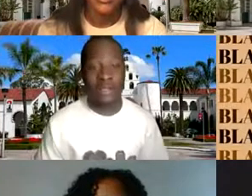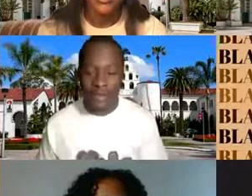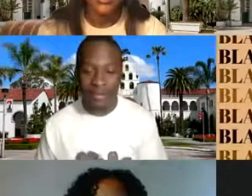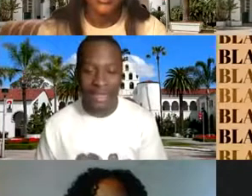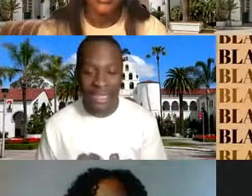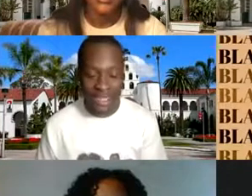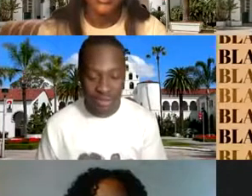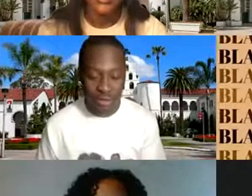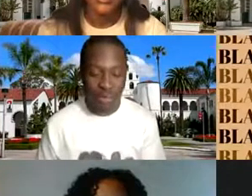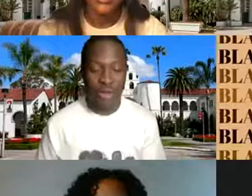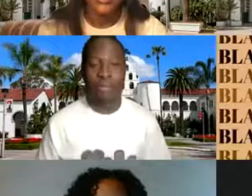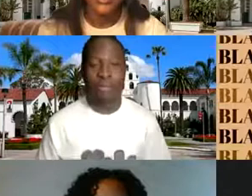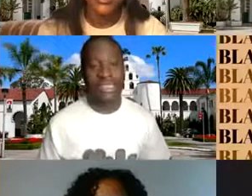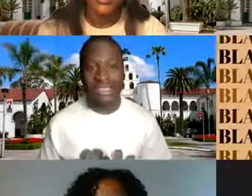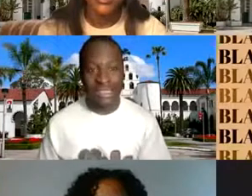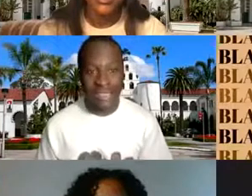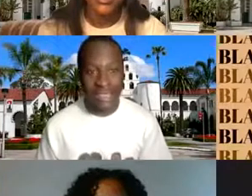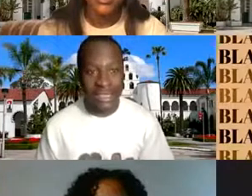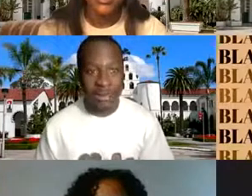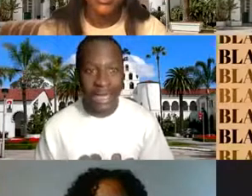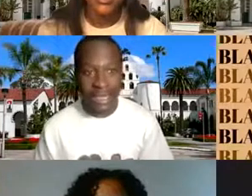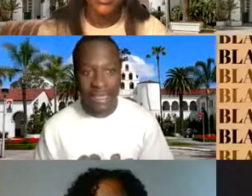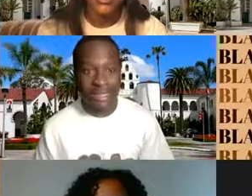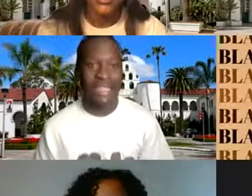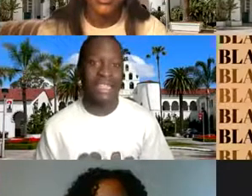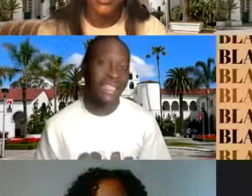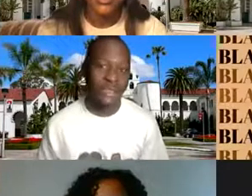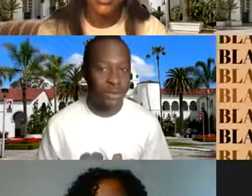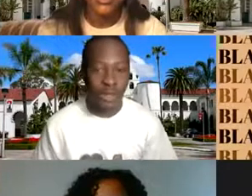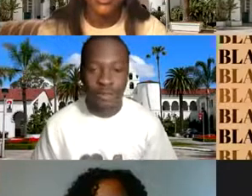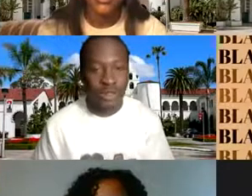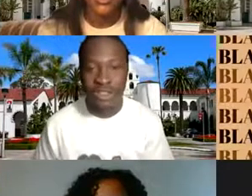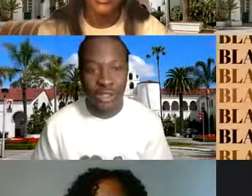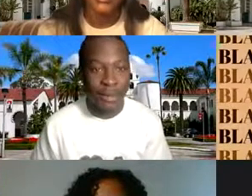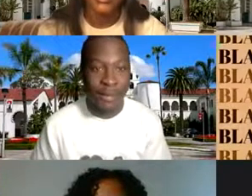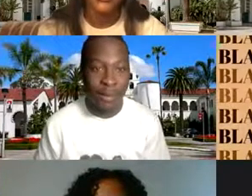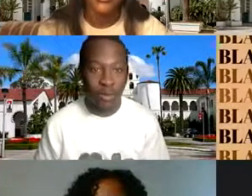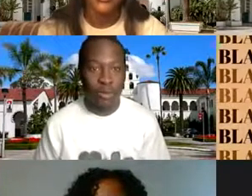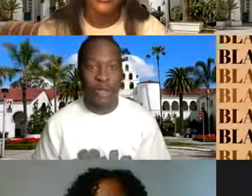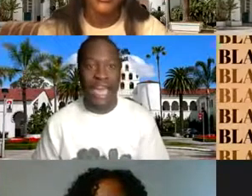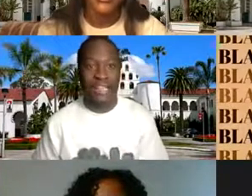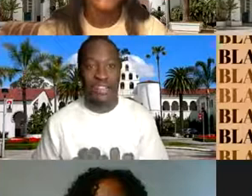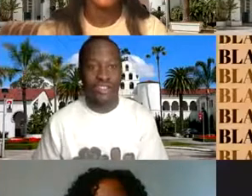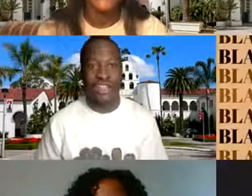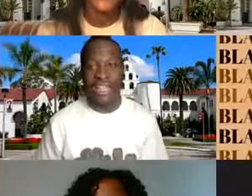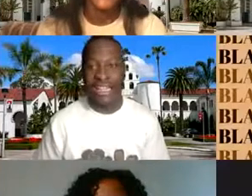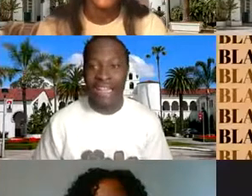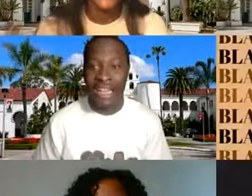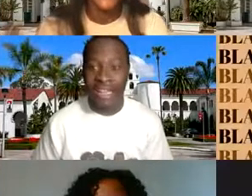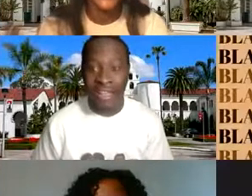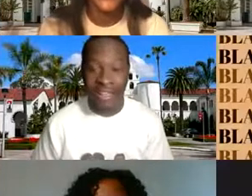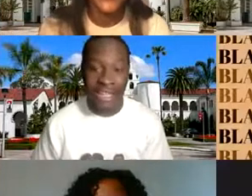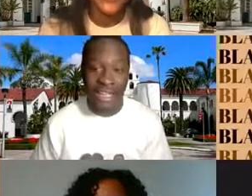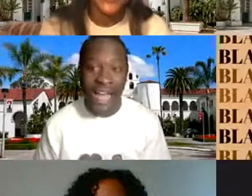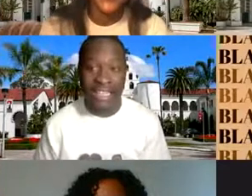still developing into, because she just instilled, like, good things. Like, she was the first person to tell me about Google Calendar and,